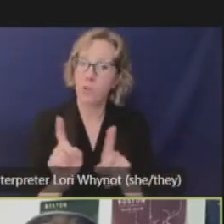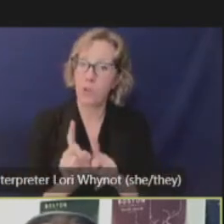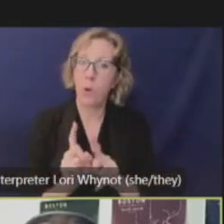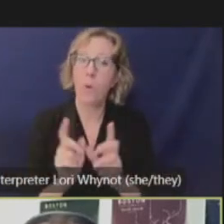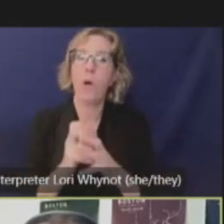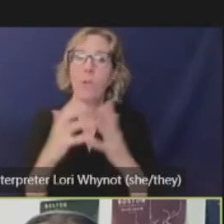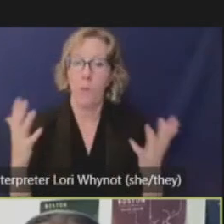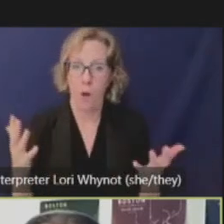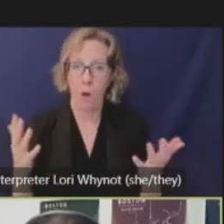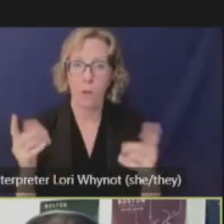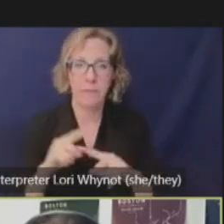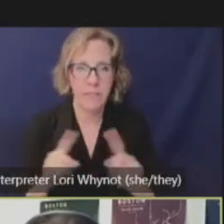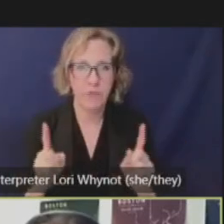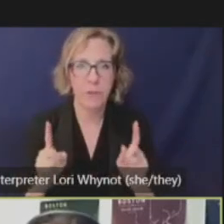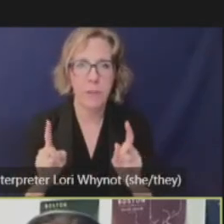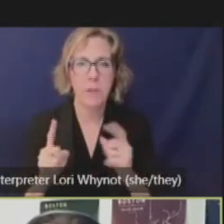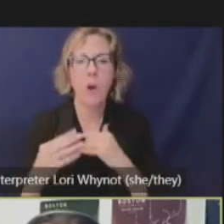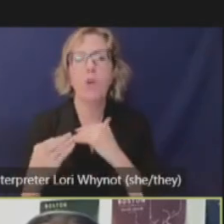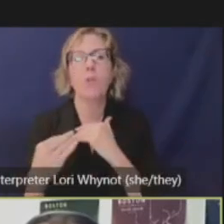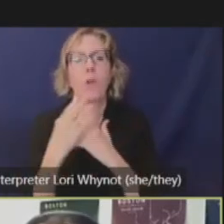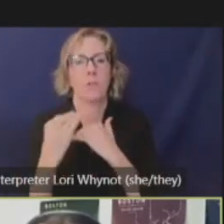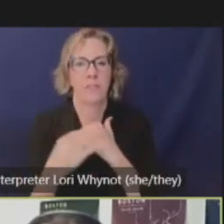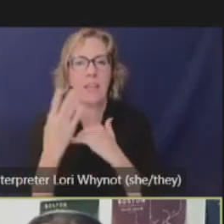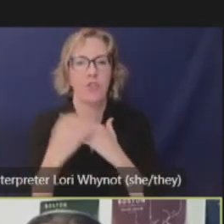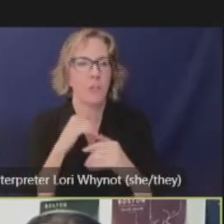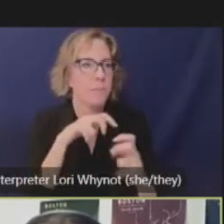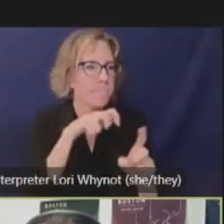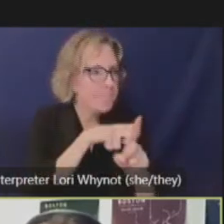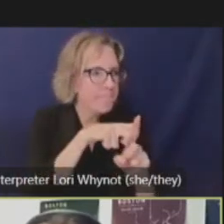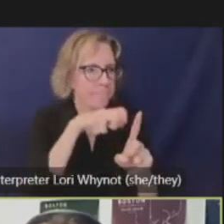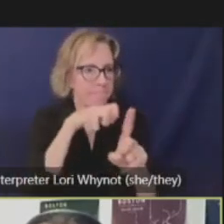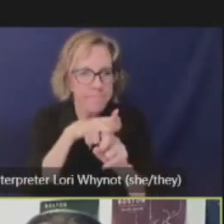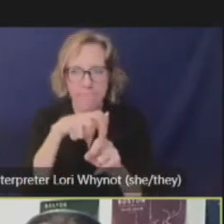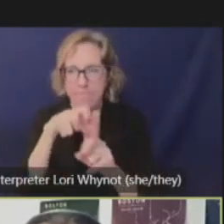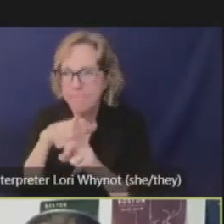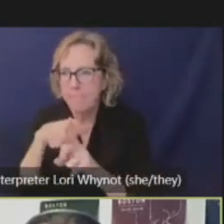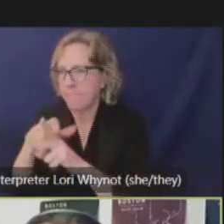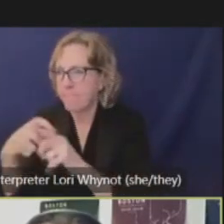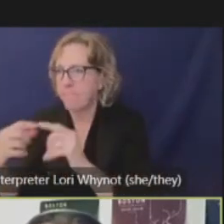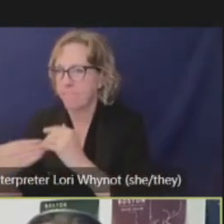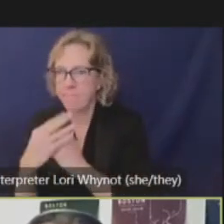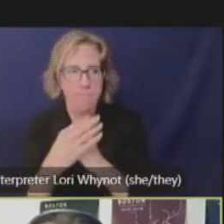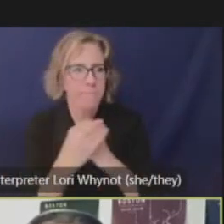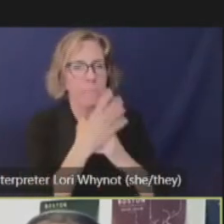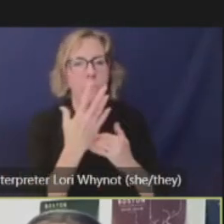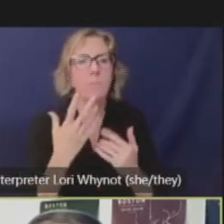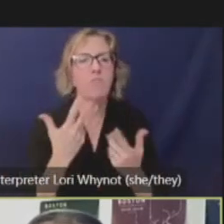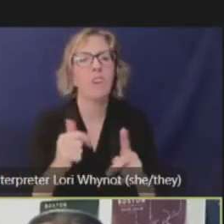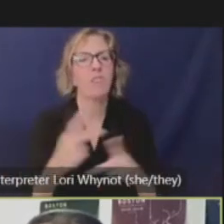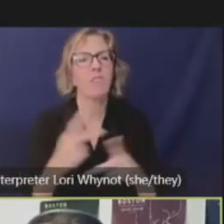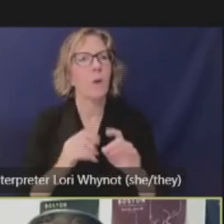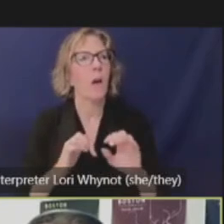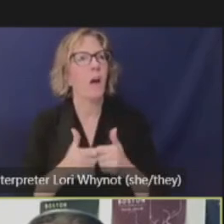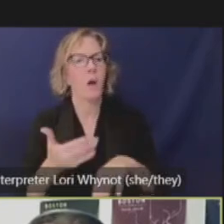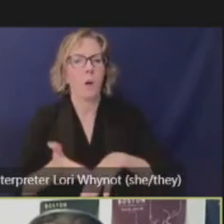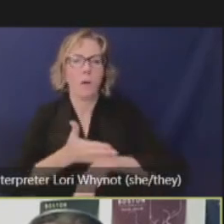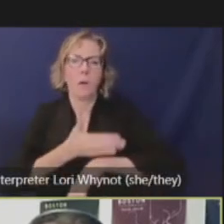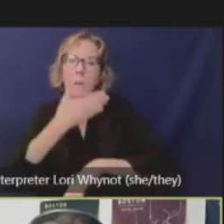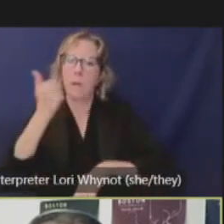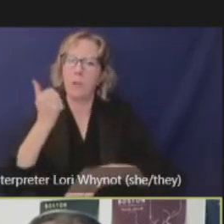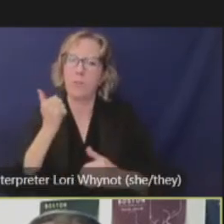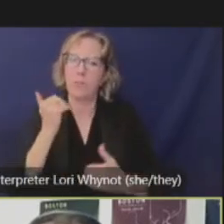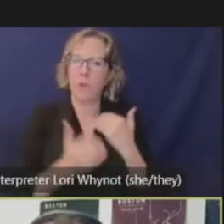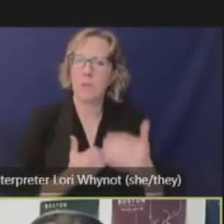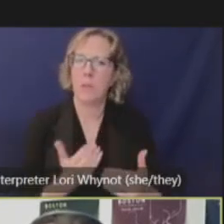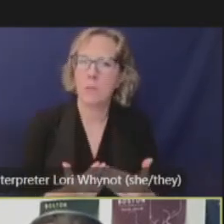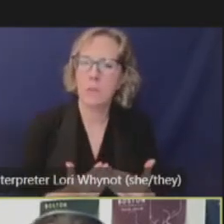different people. We then shared some ideas with what we think we could do to make the process work a little bit better. We received a lot of great feedback from